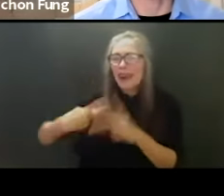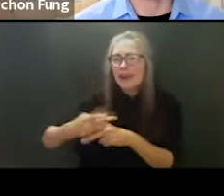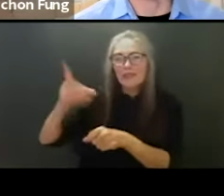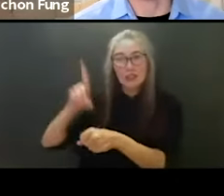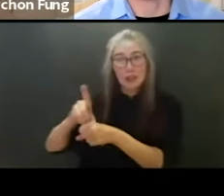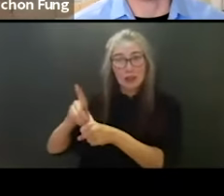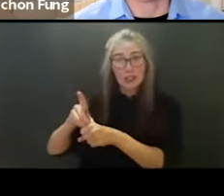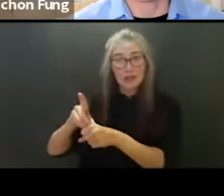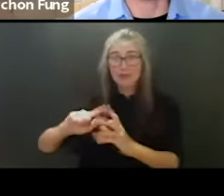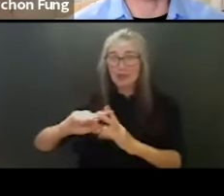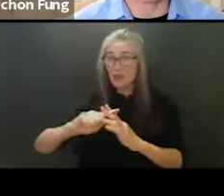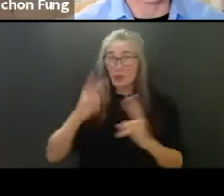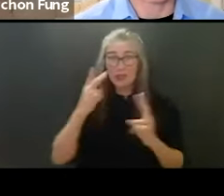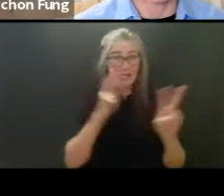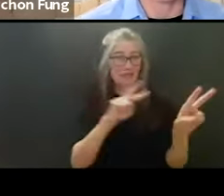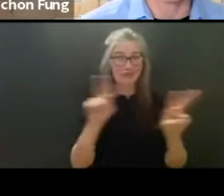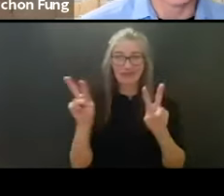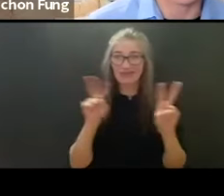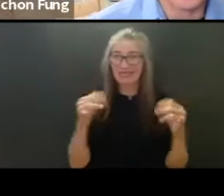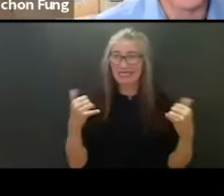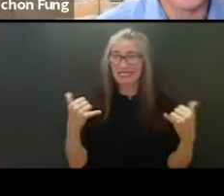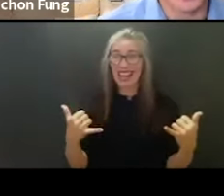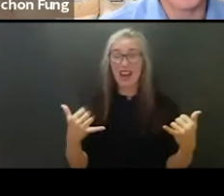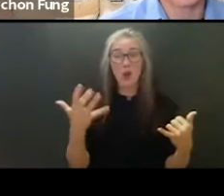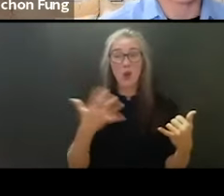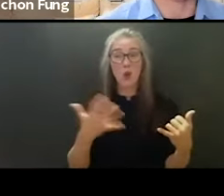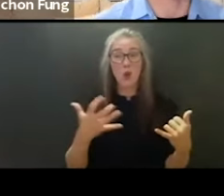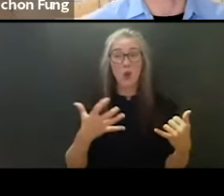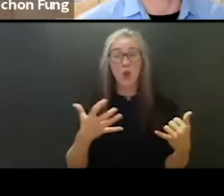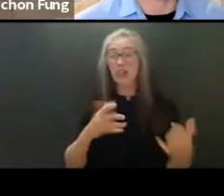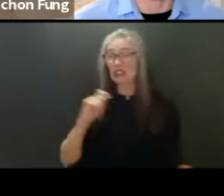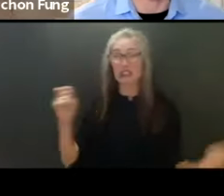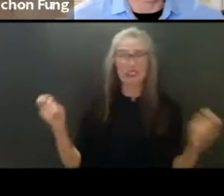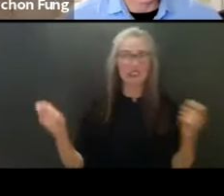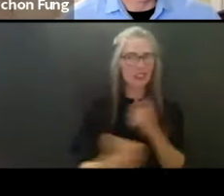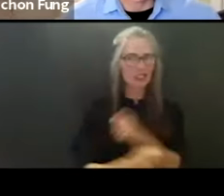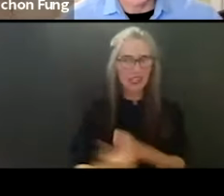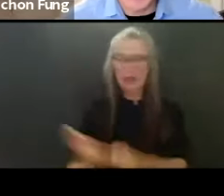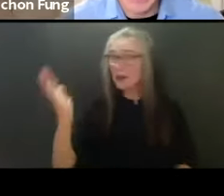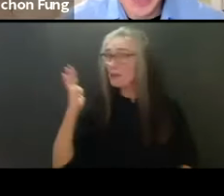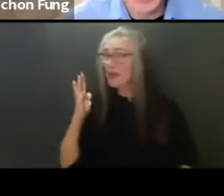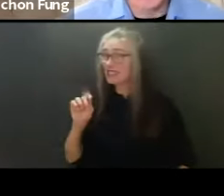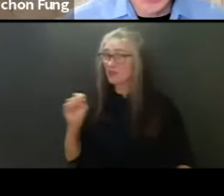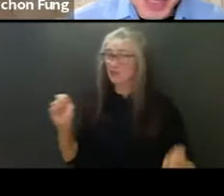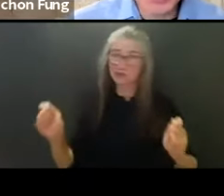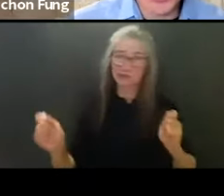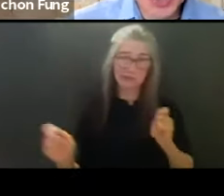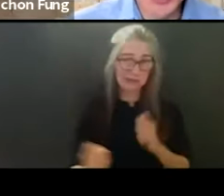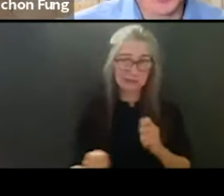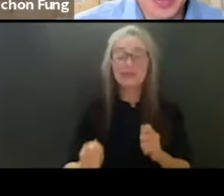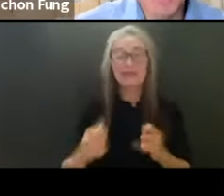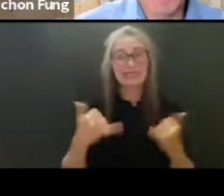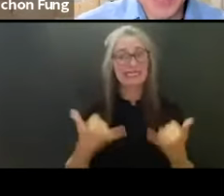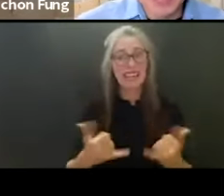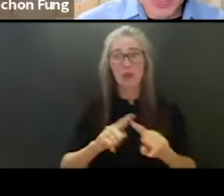So the starting point, in case you haven't noticed, in case you haven't looked around, is that times are